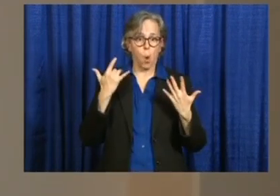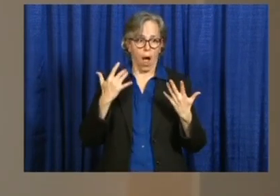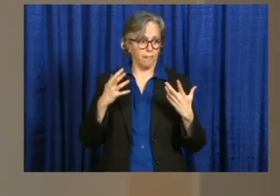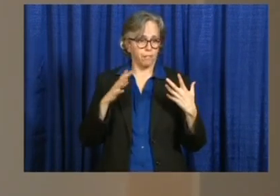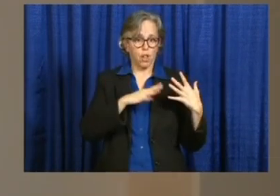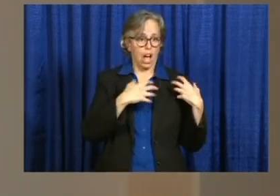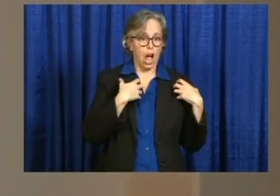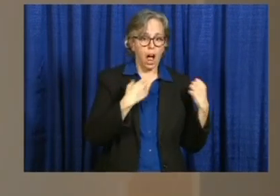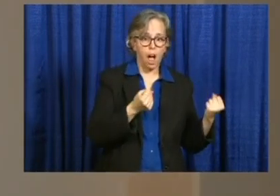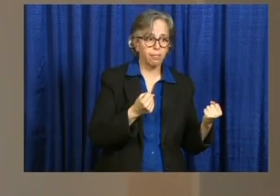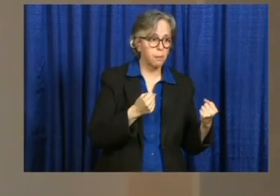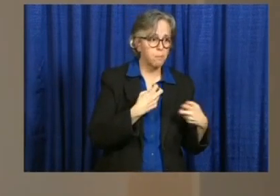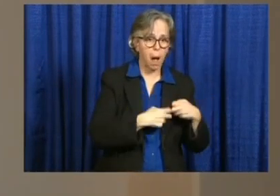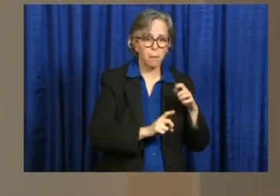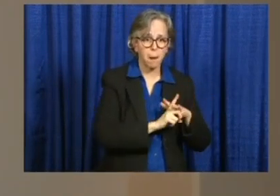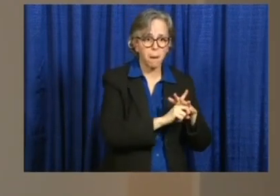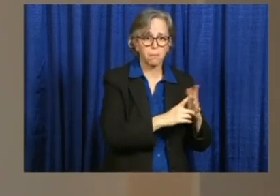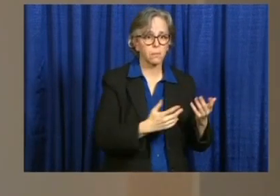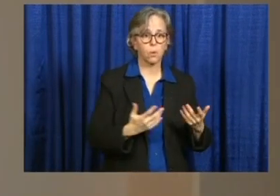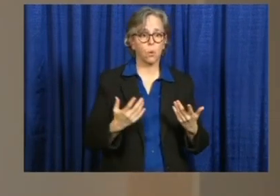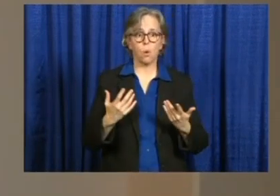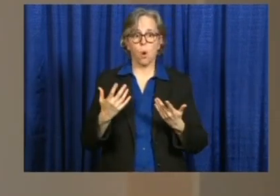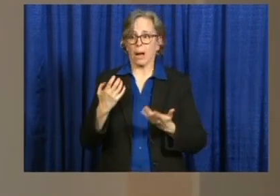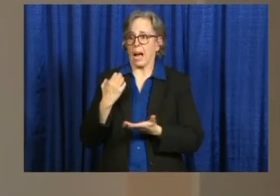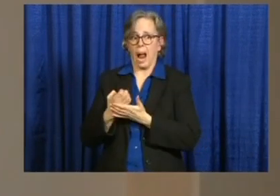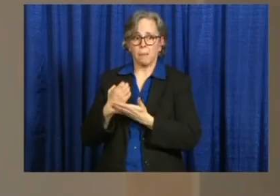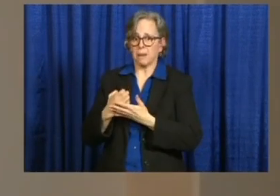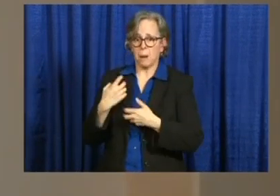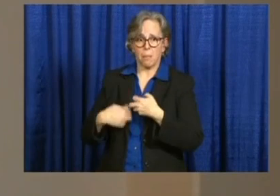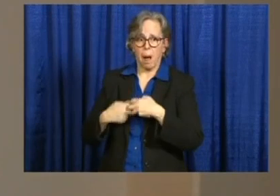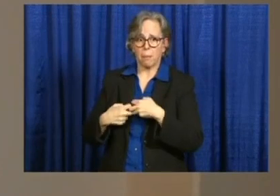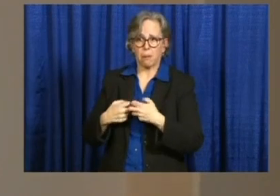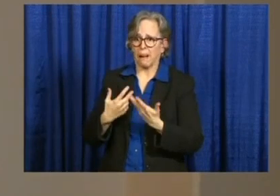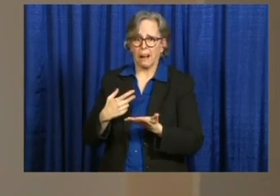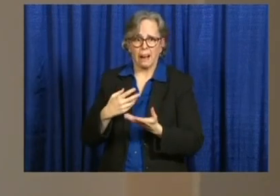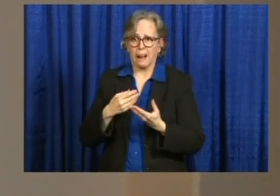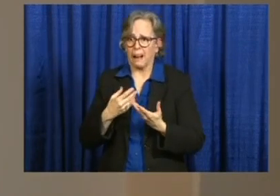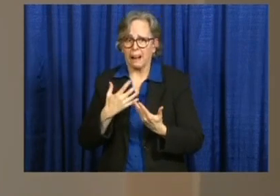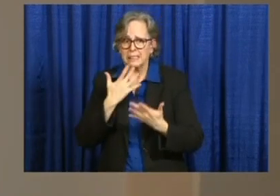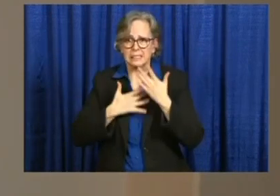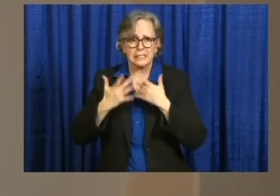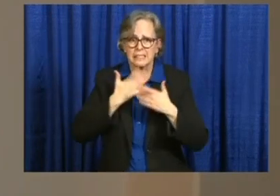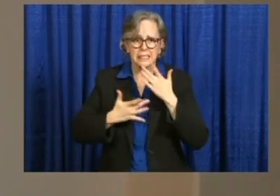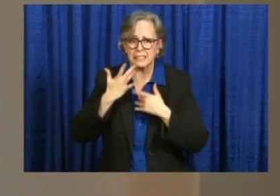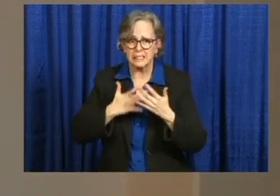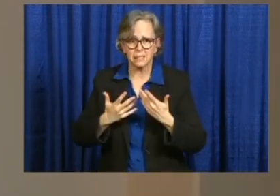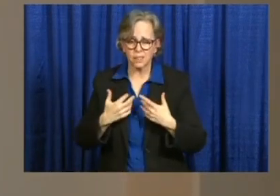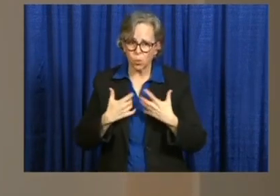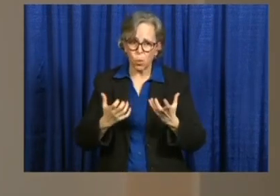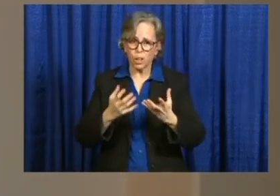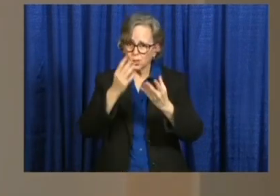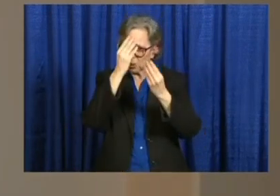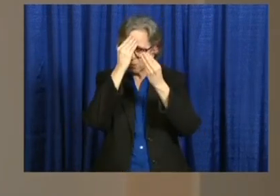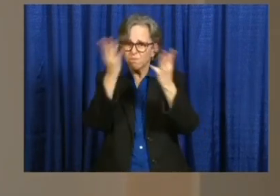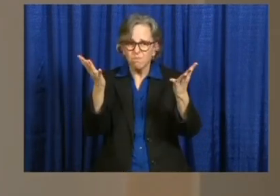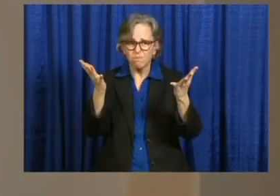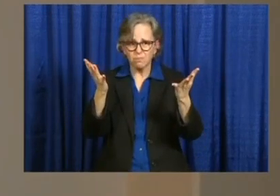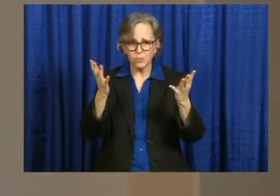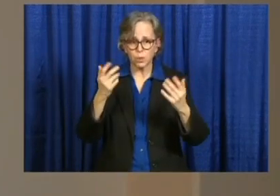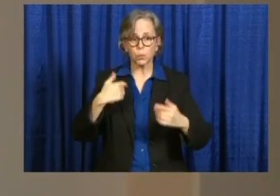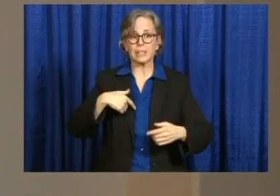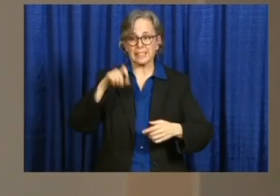consequences of what's going on, and that we wanted to bring even greater sense of urgency to solving some of